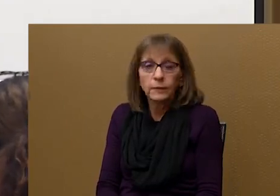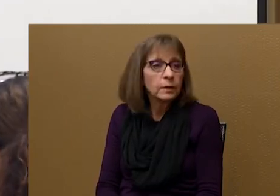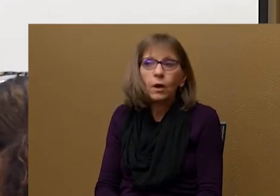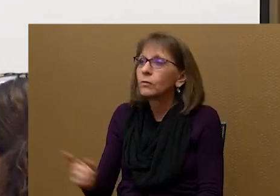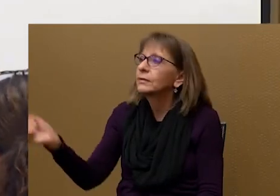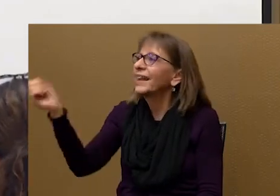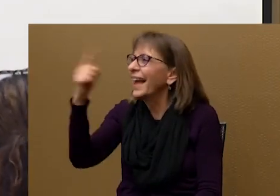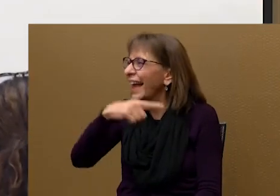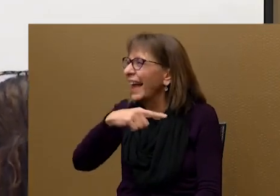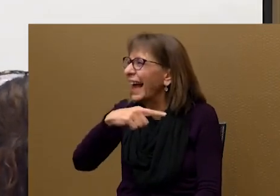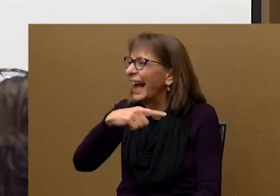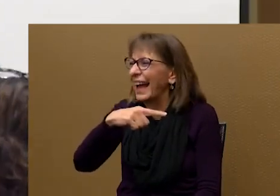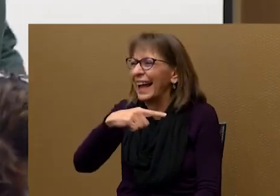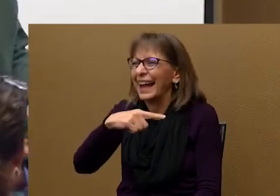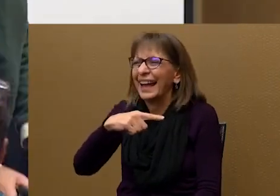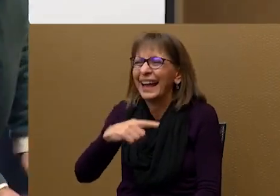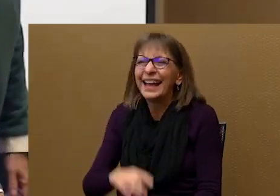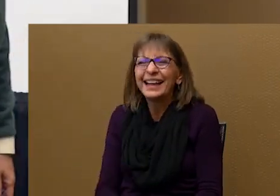No.